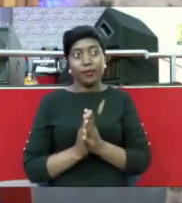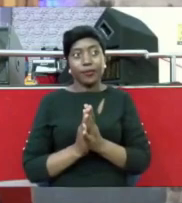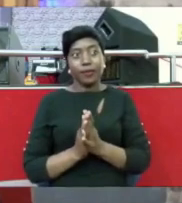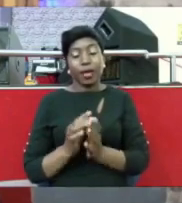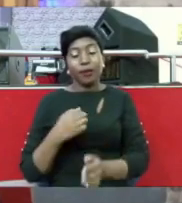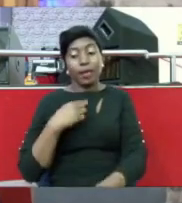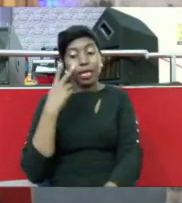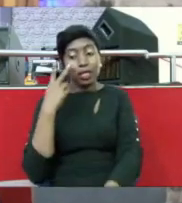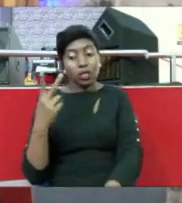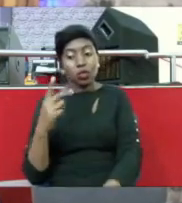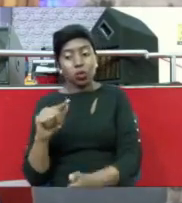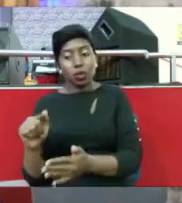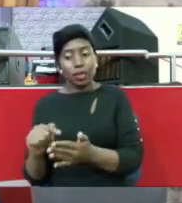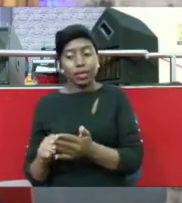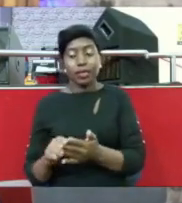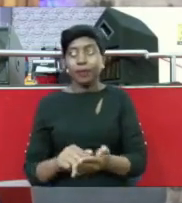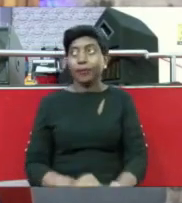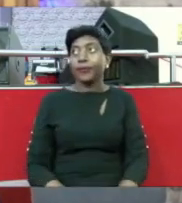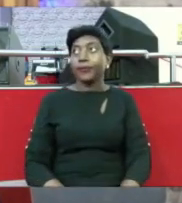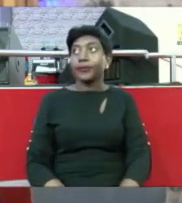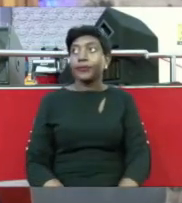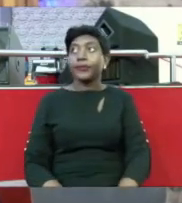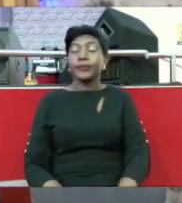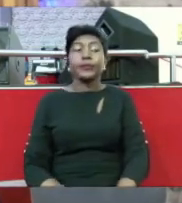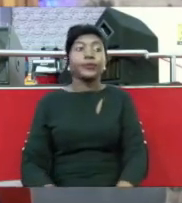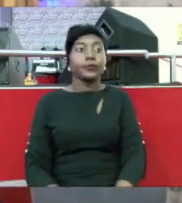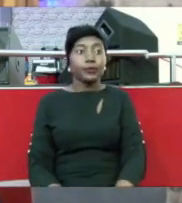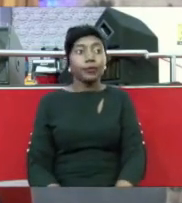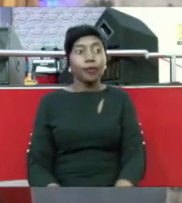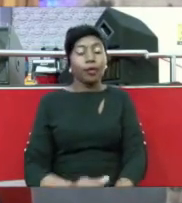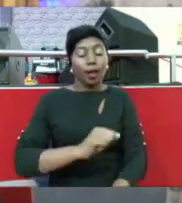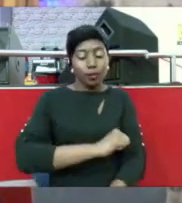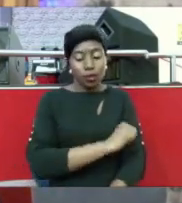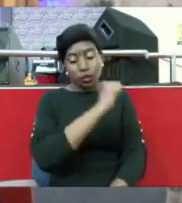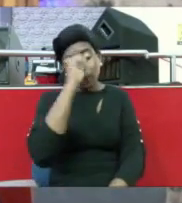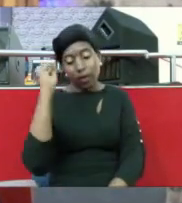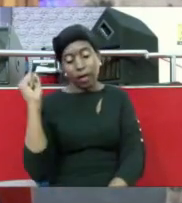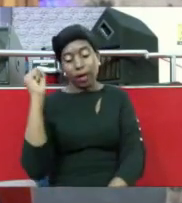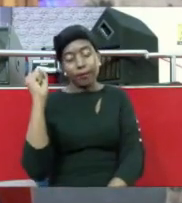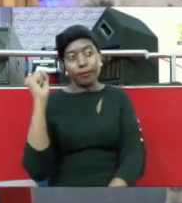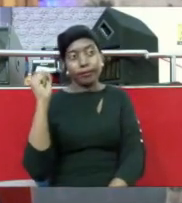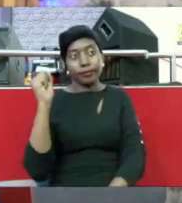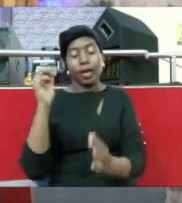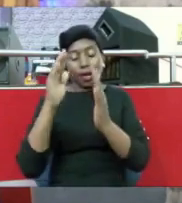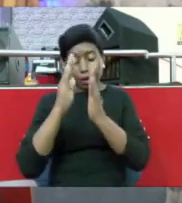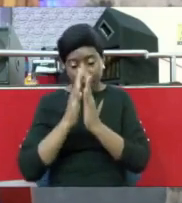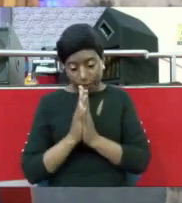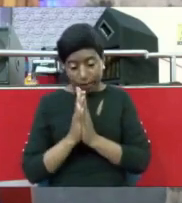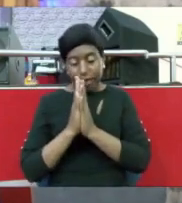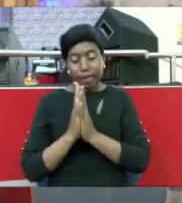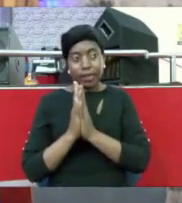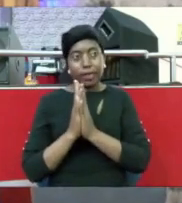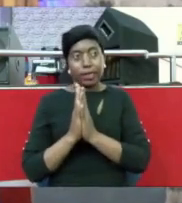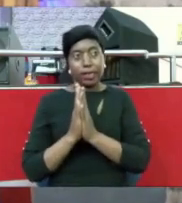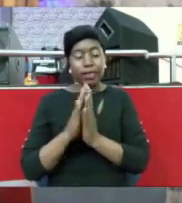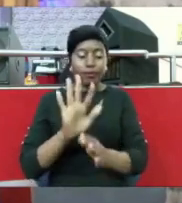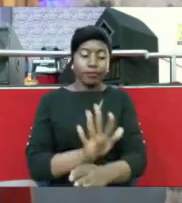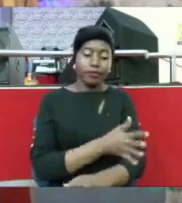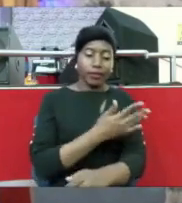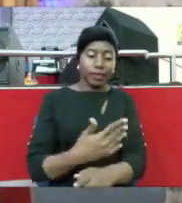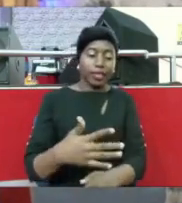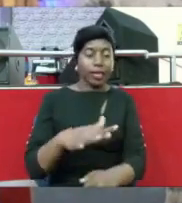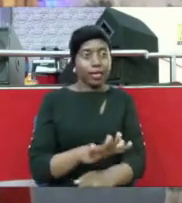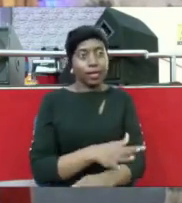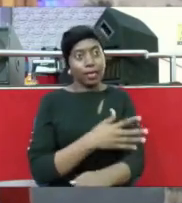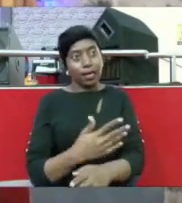this. Nikaona hiki. Wake up. Amka. Pray up. Omba. Sing up.